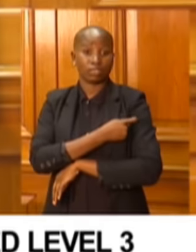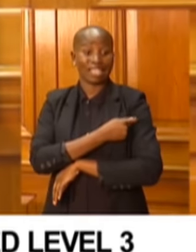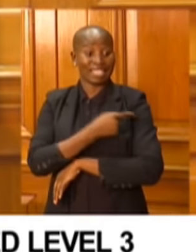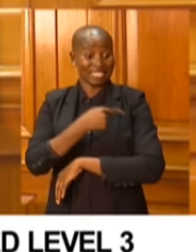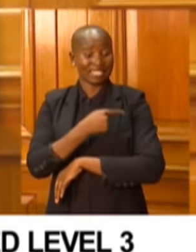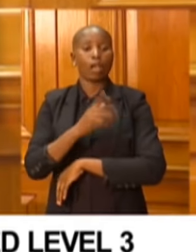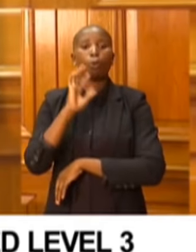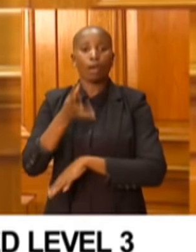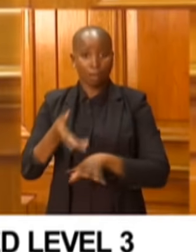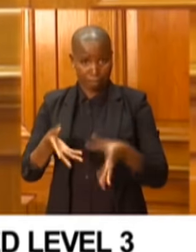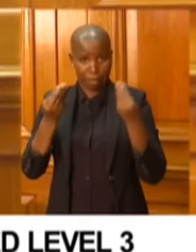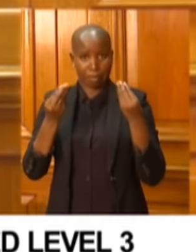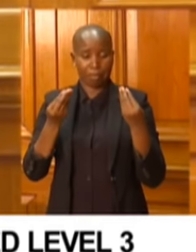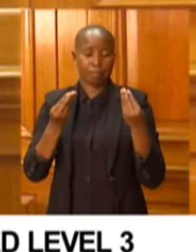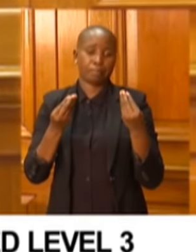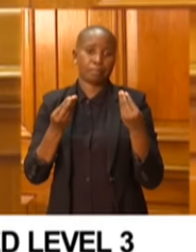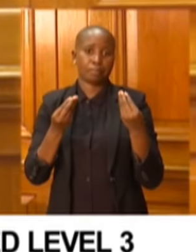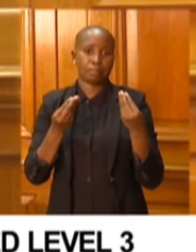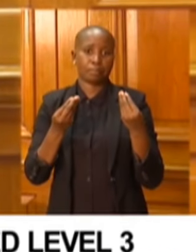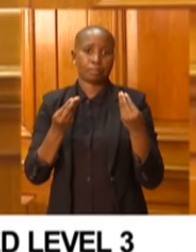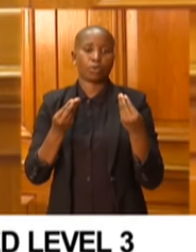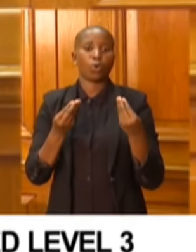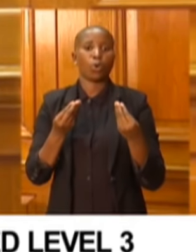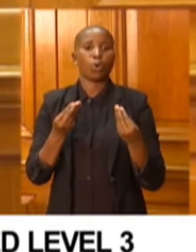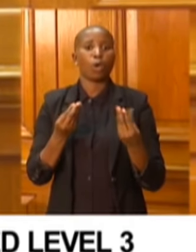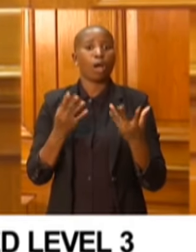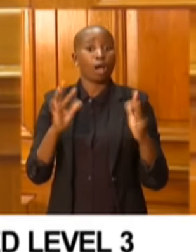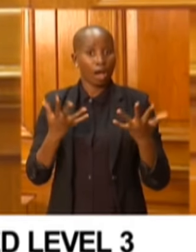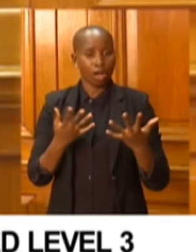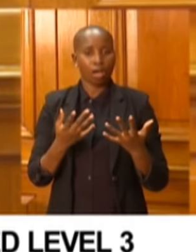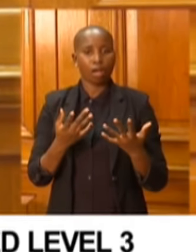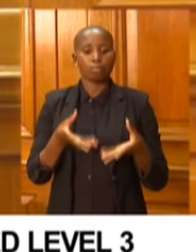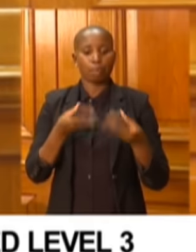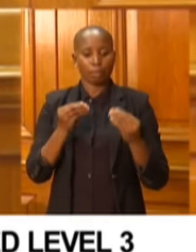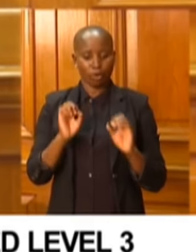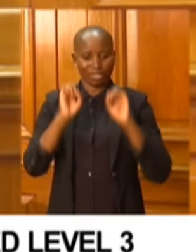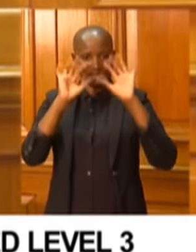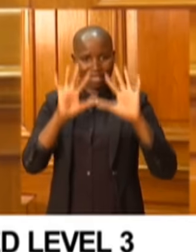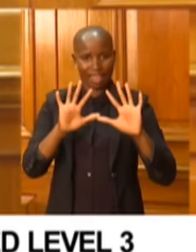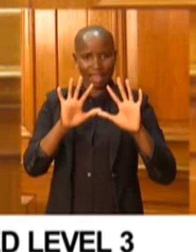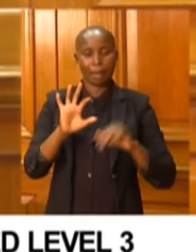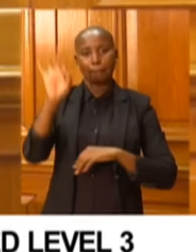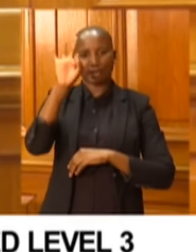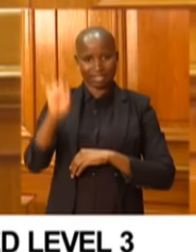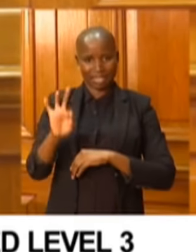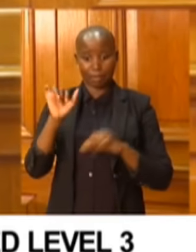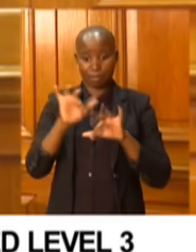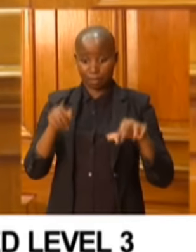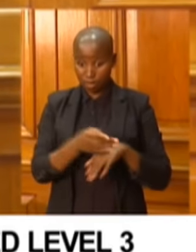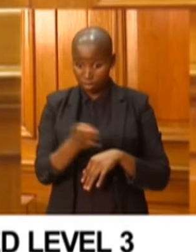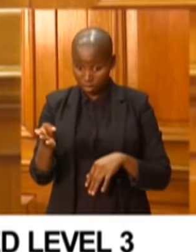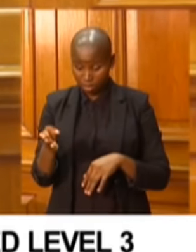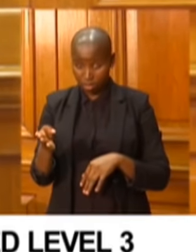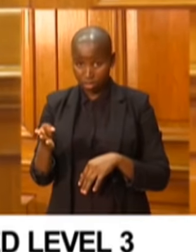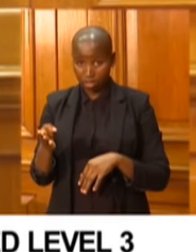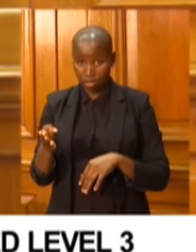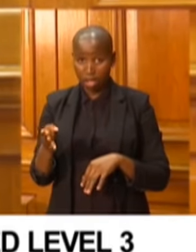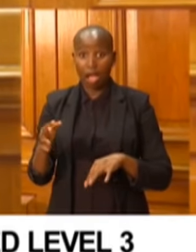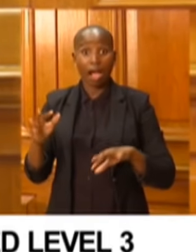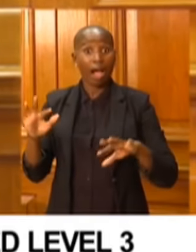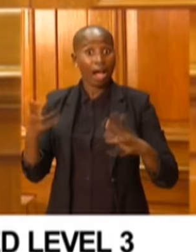vaccine doses for around 10% of our population through the COVAX